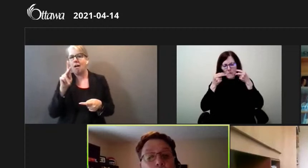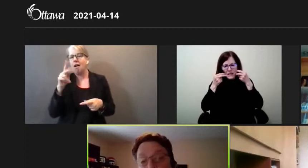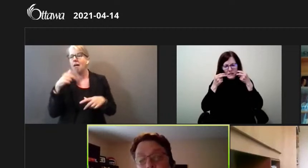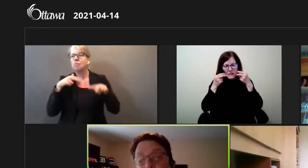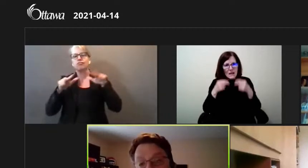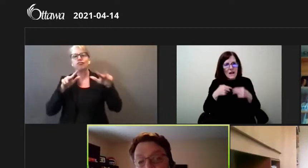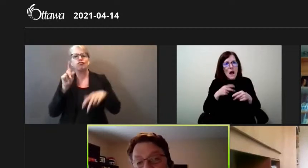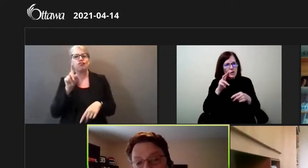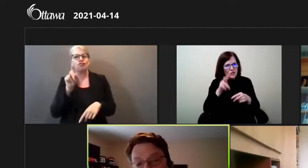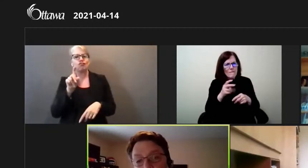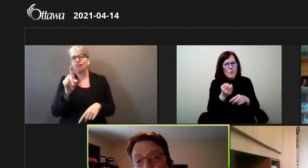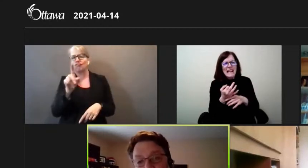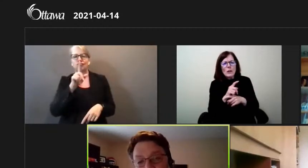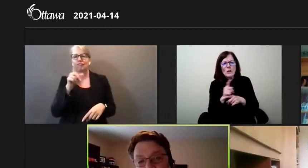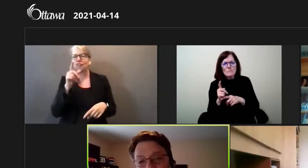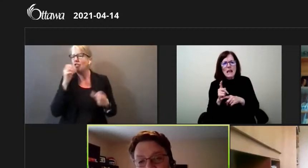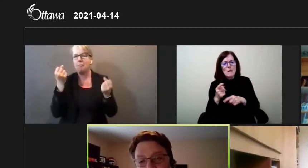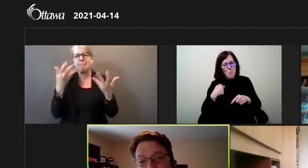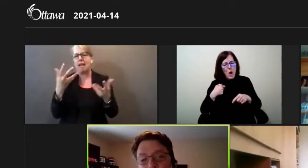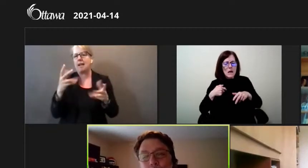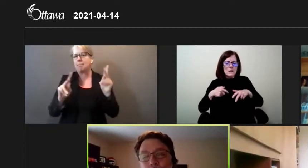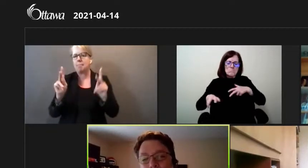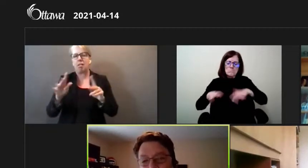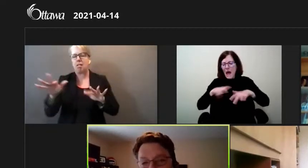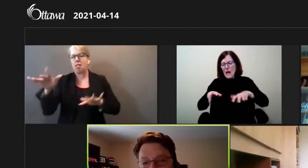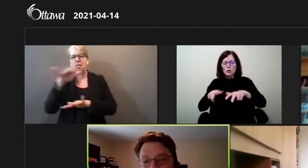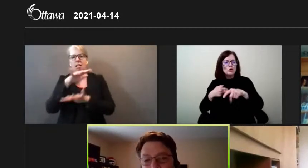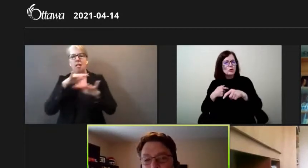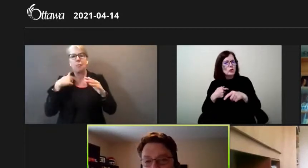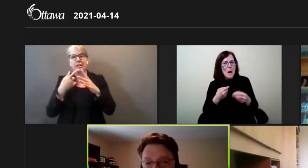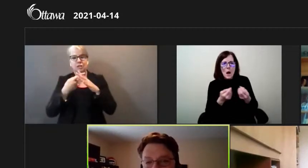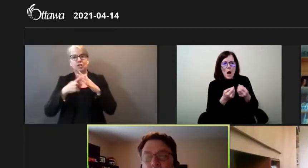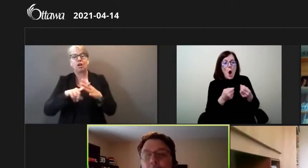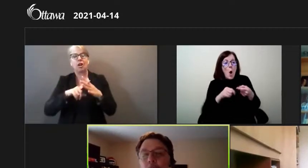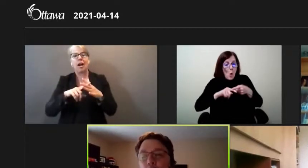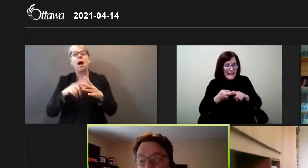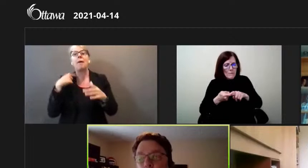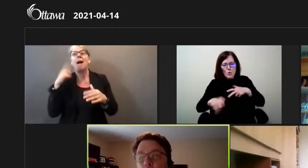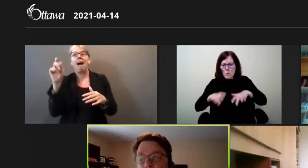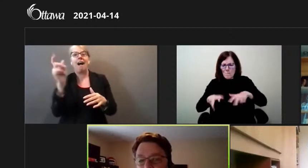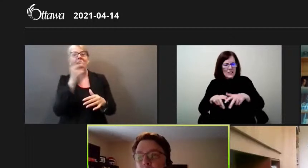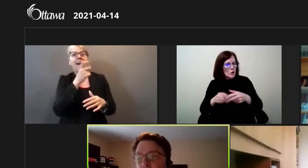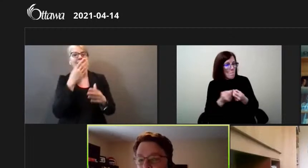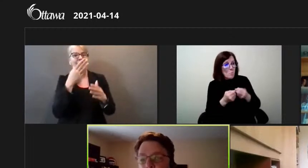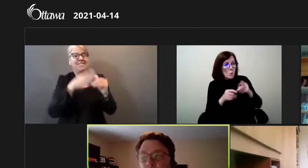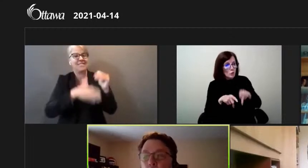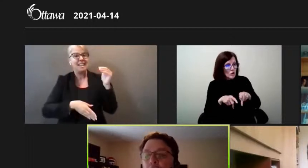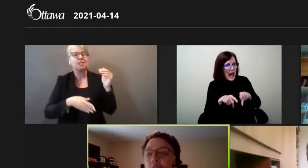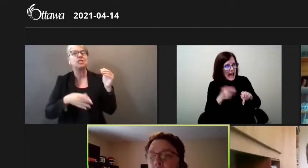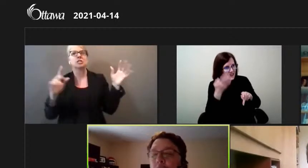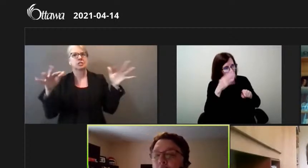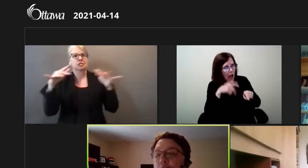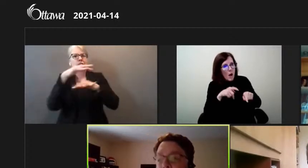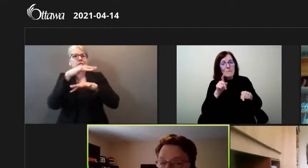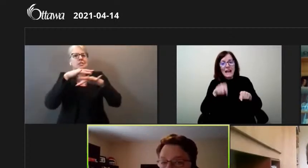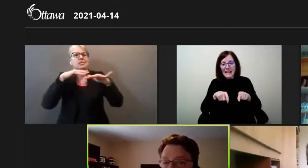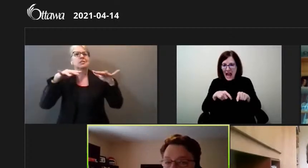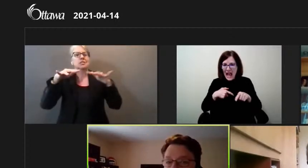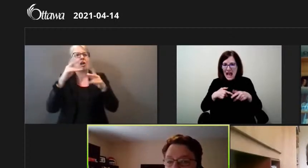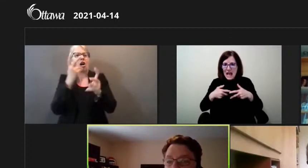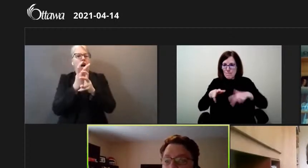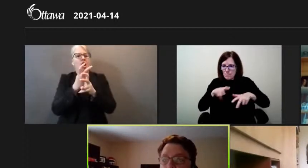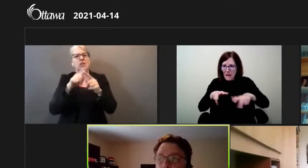and there weren't that many people when I started, but by the time I was finishing, there was more and more people, and it was becoming more challenging to pass